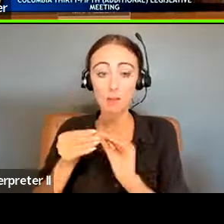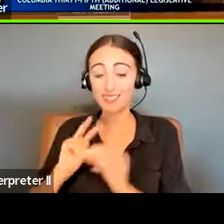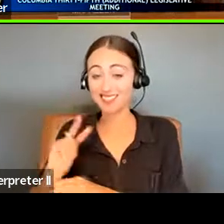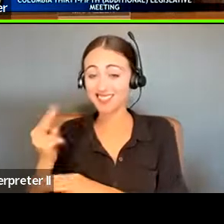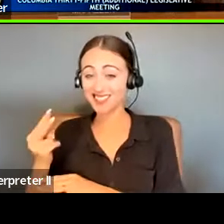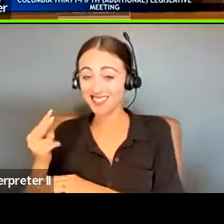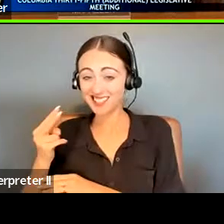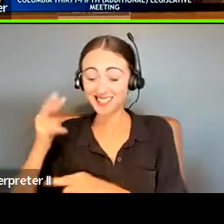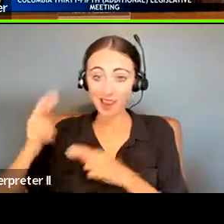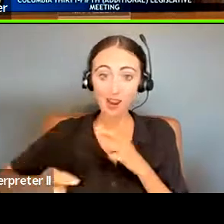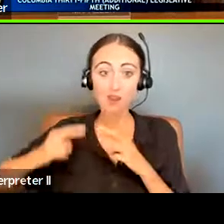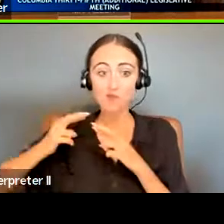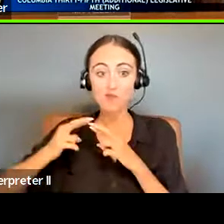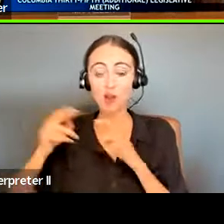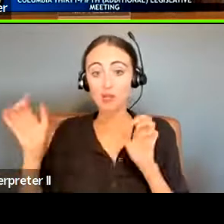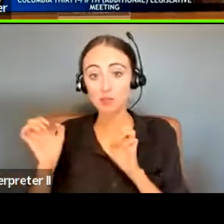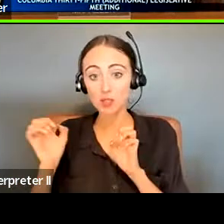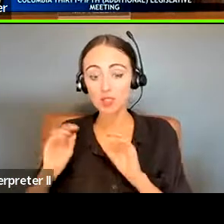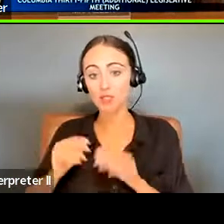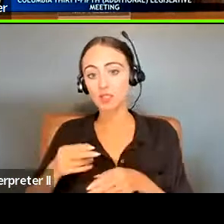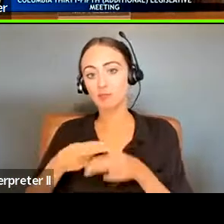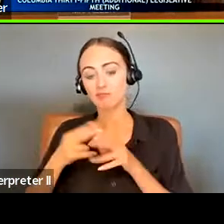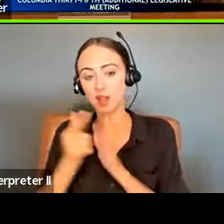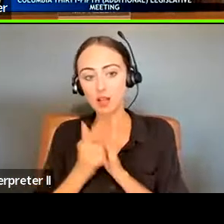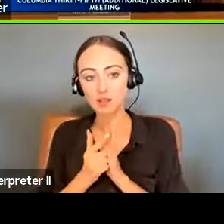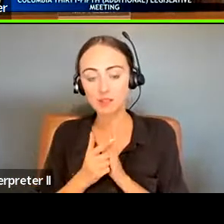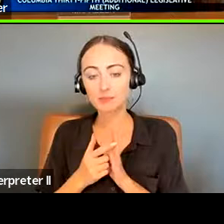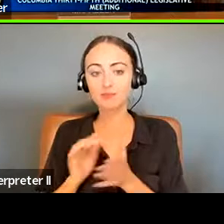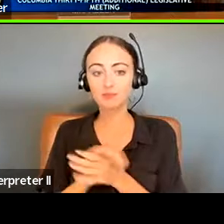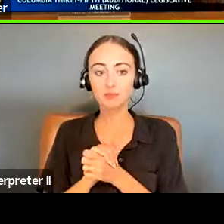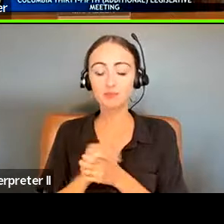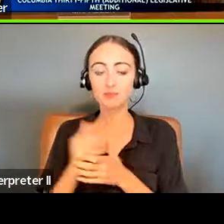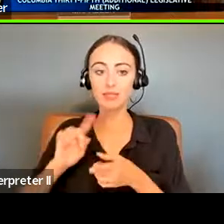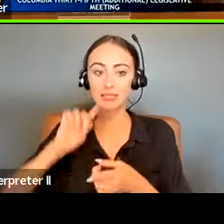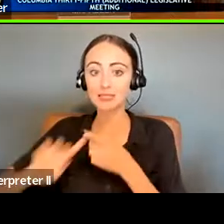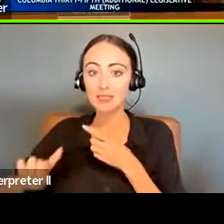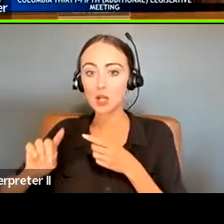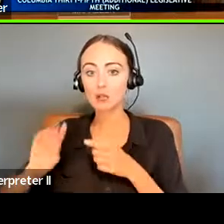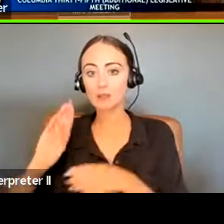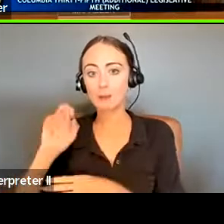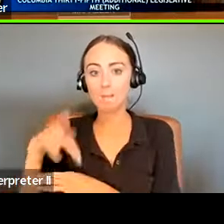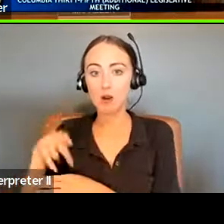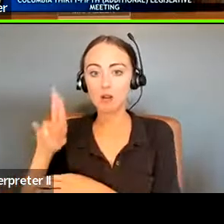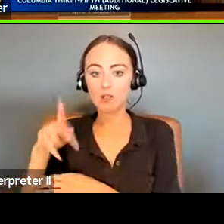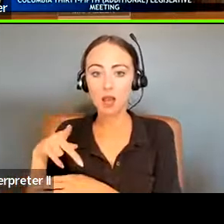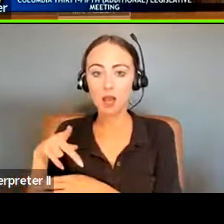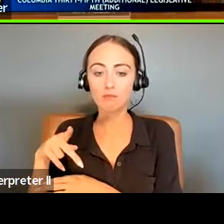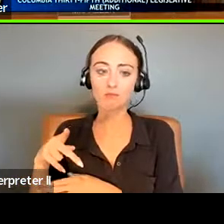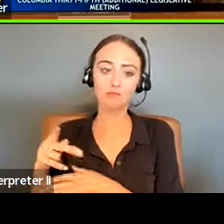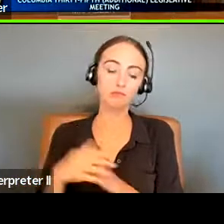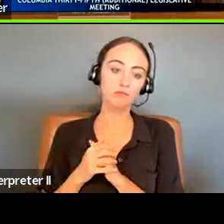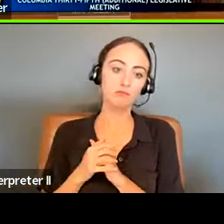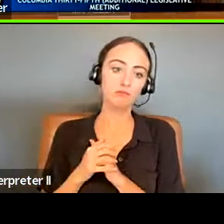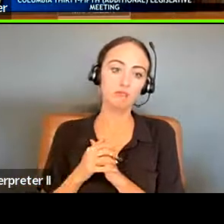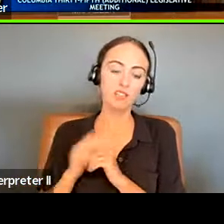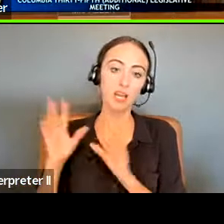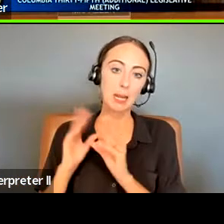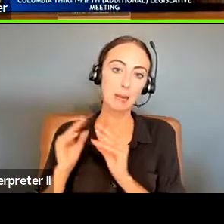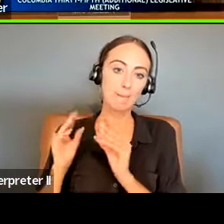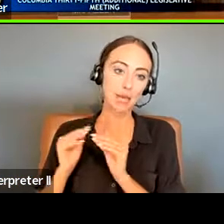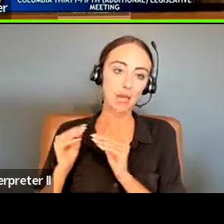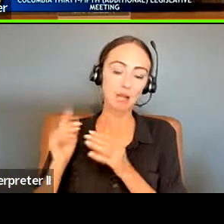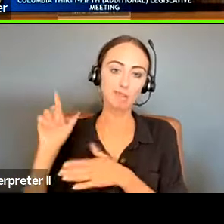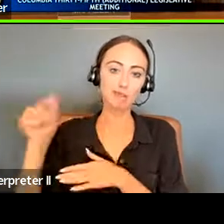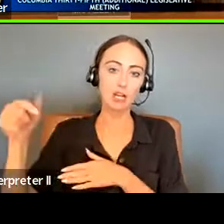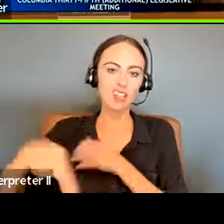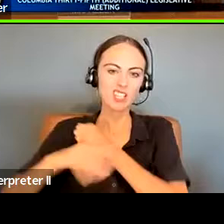and temporary legislation preserves those clarifications until the permanent legislation is marked up in the committee in a few weeks later this fall. Thank you, Mr. Chairman, and